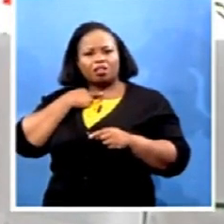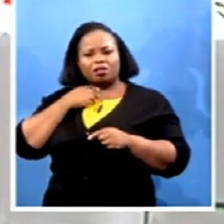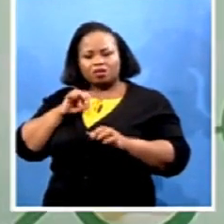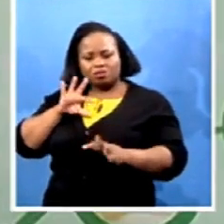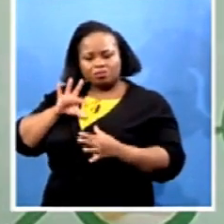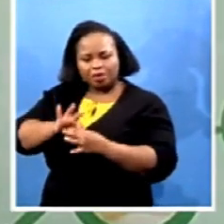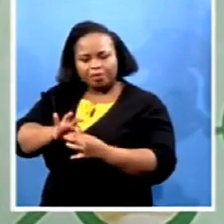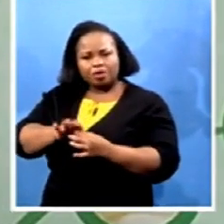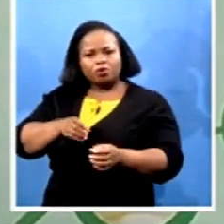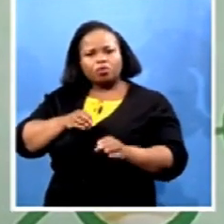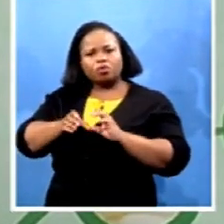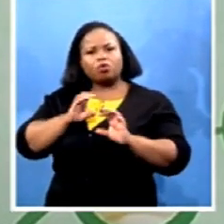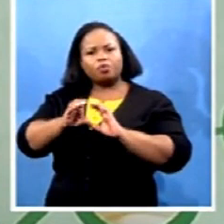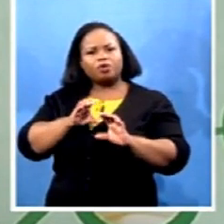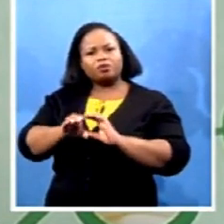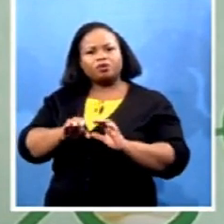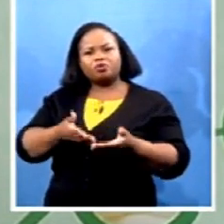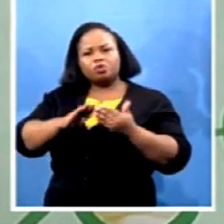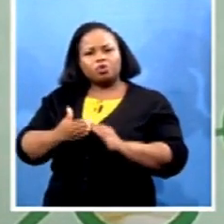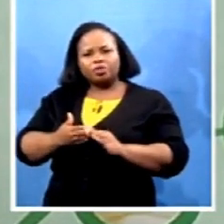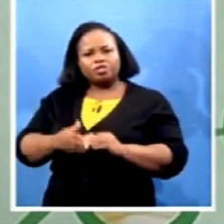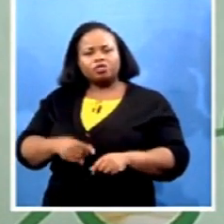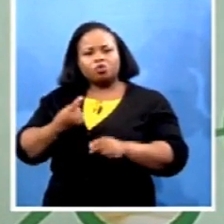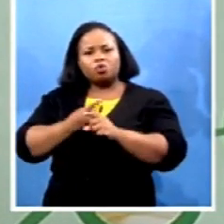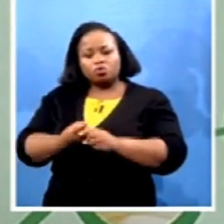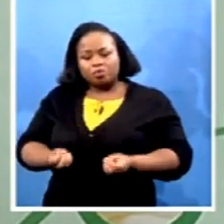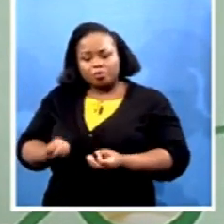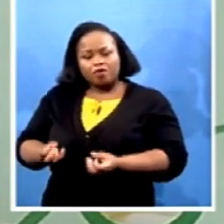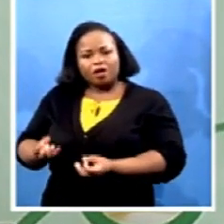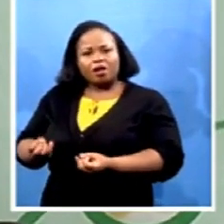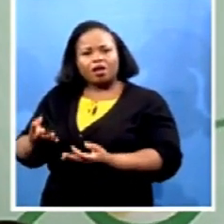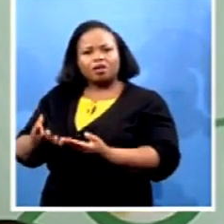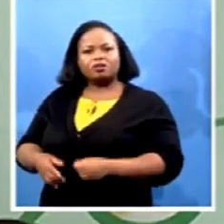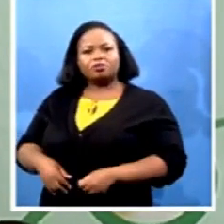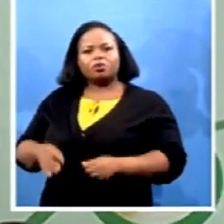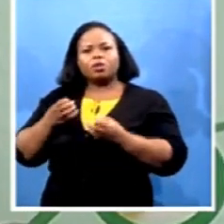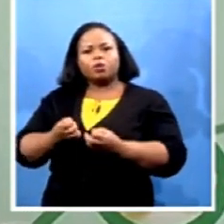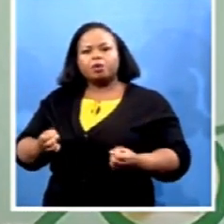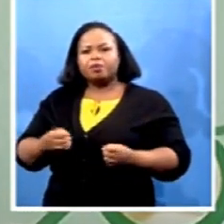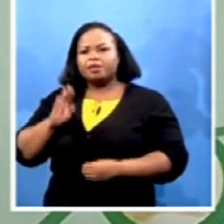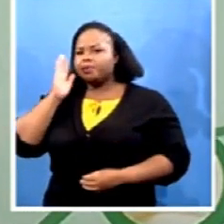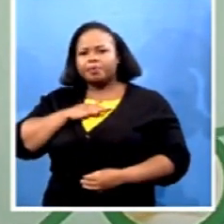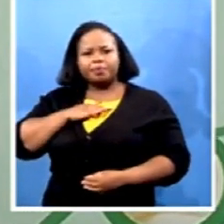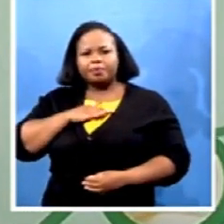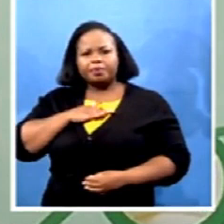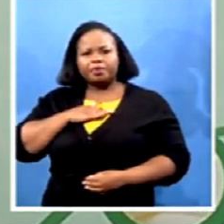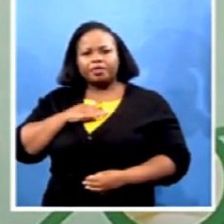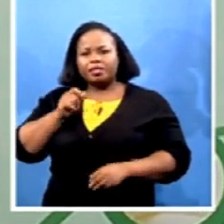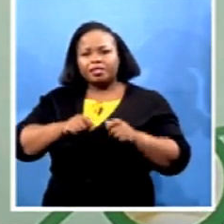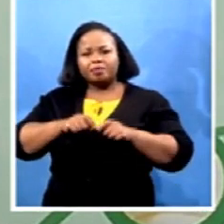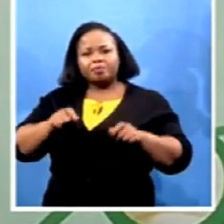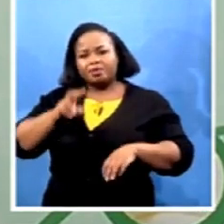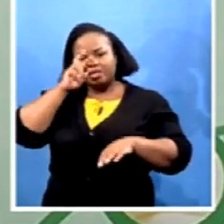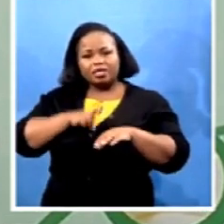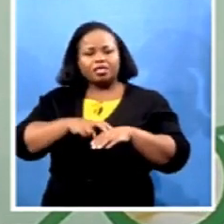lockdown regulation rules, to try and provide all the necessary equipment required for the coronavirus